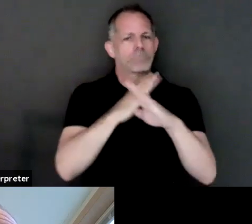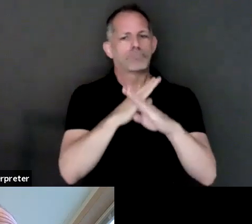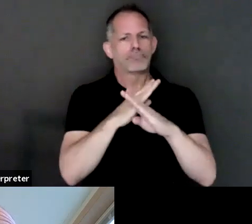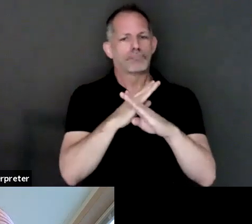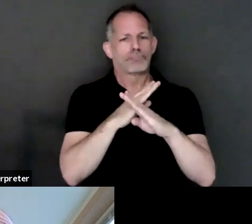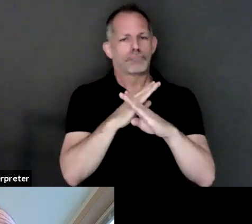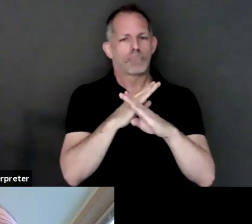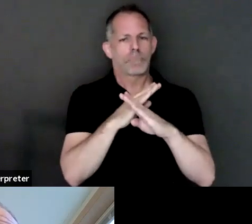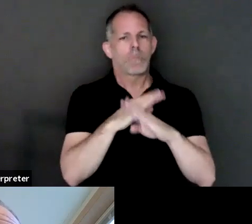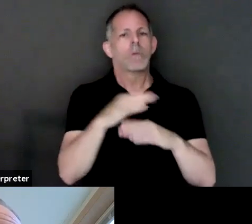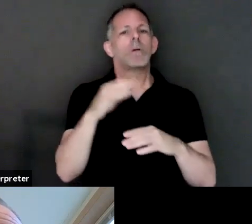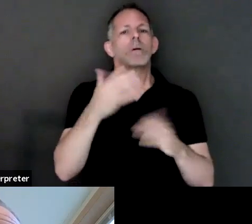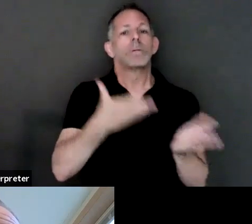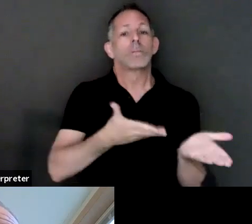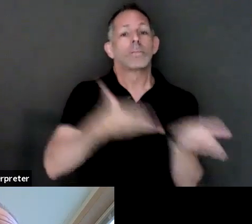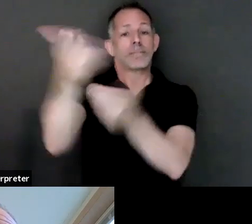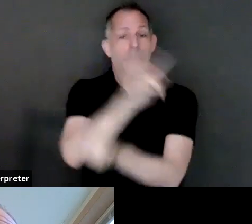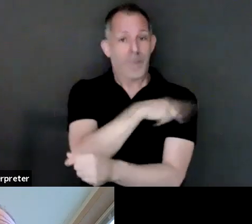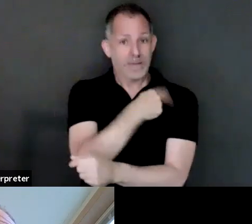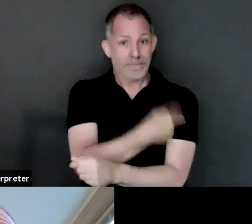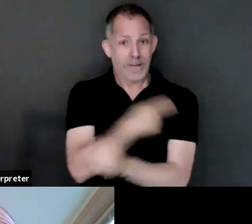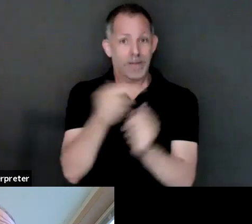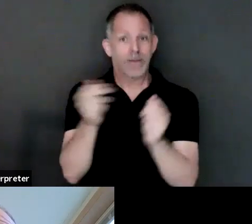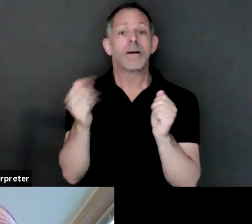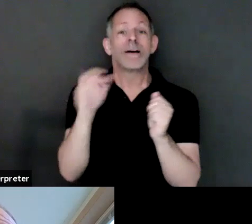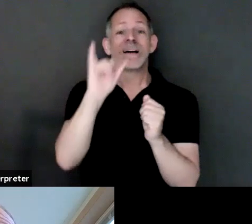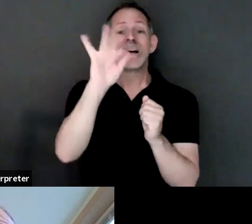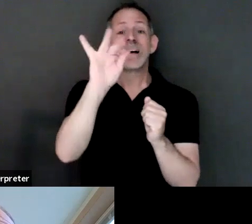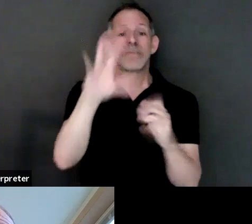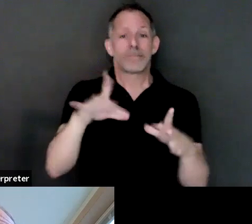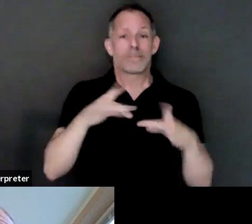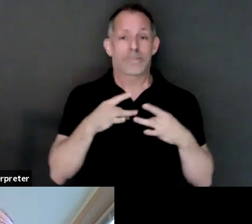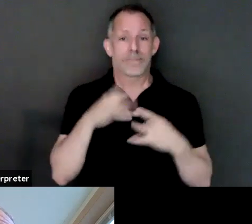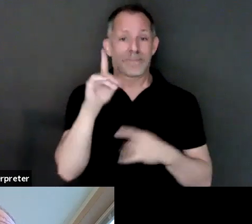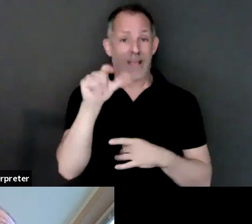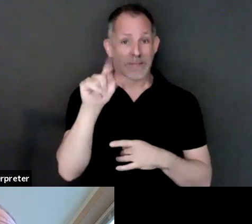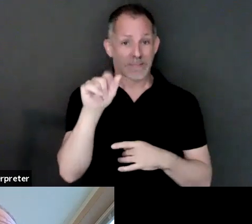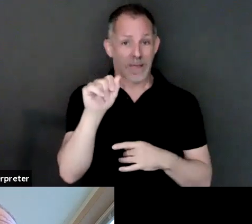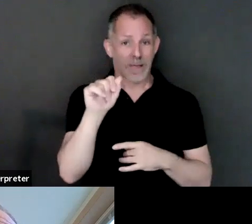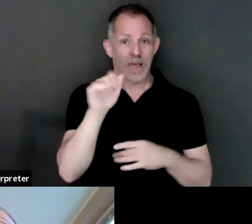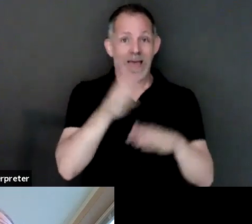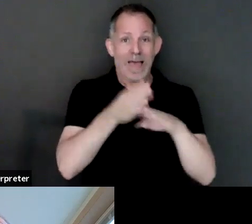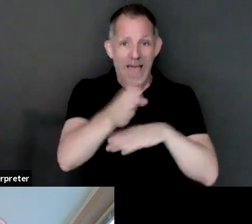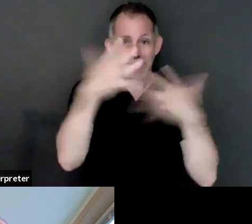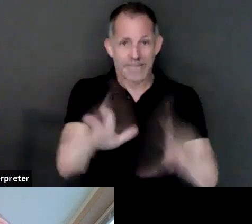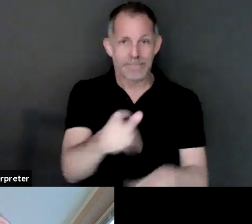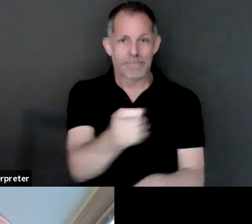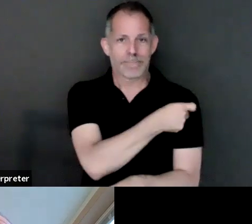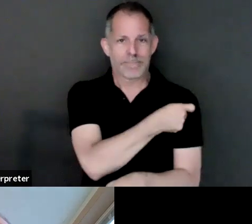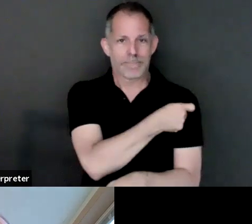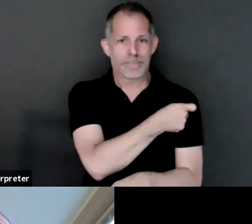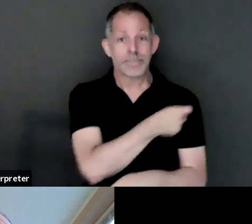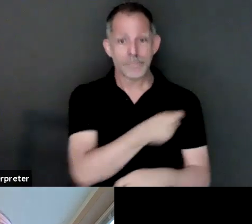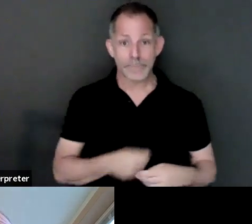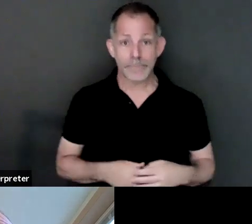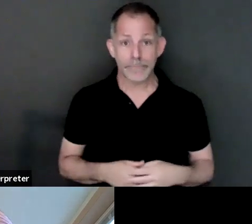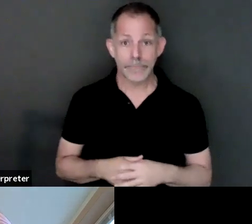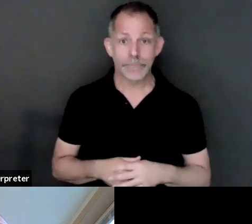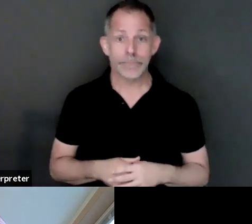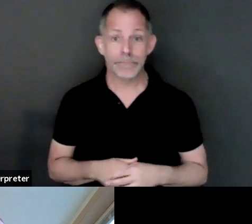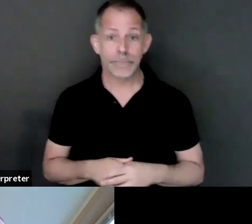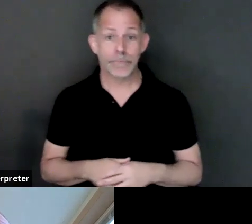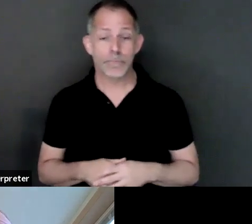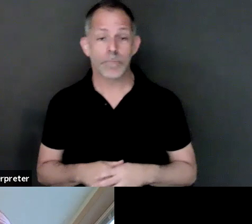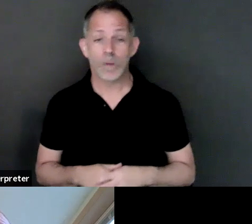now, is to get as many people vaccinated as possible. You can overcome deficits in efficacy